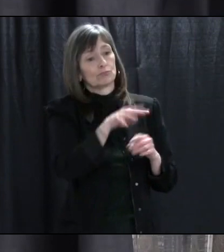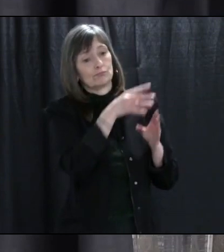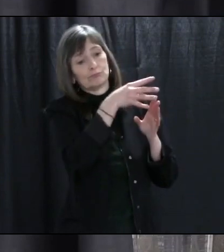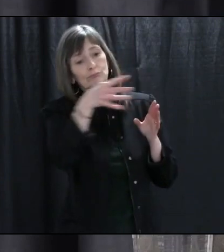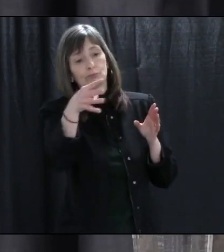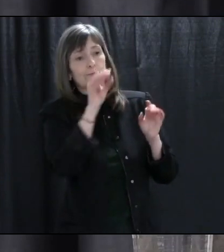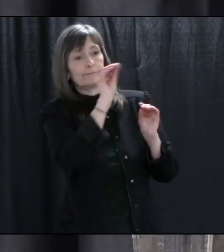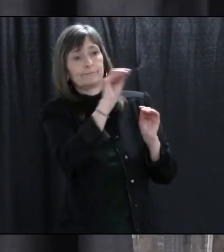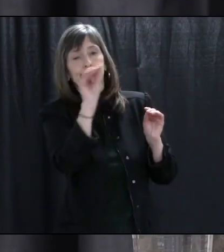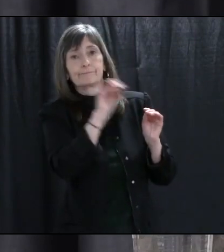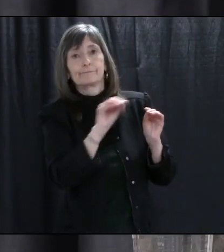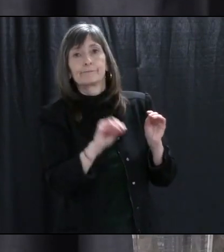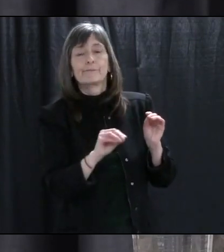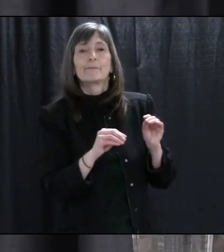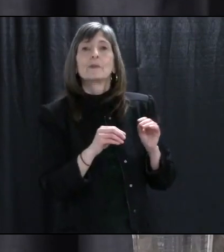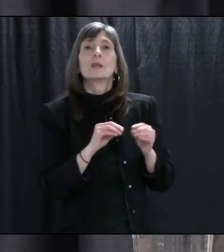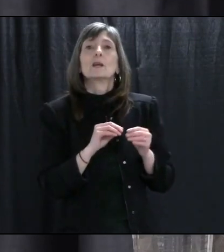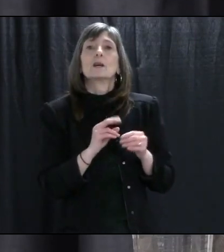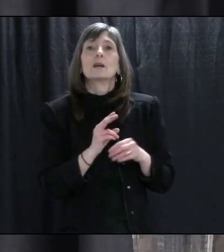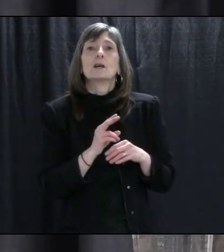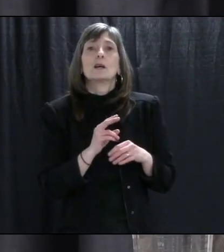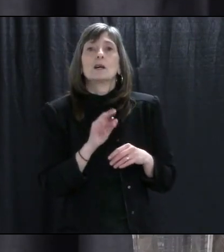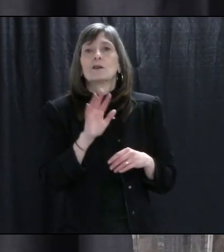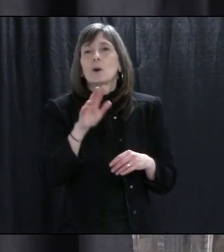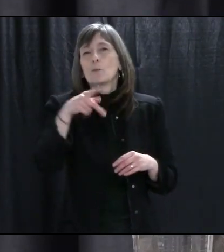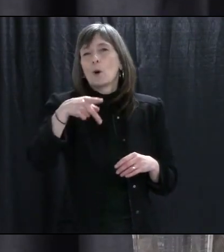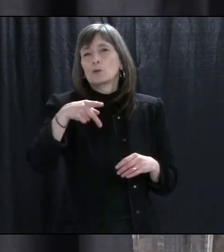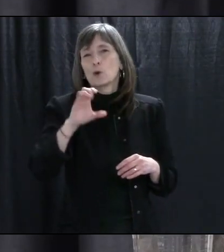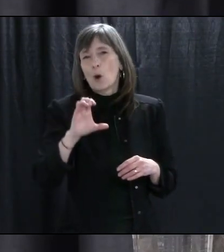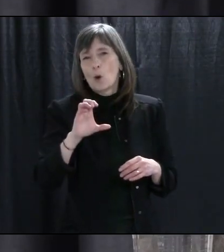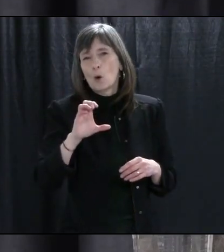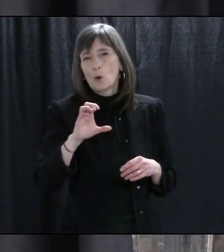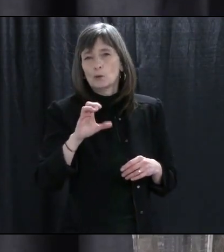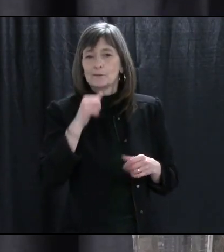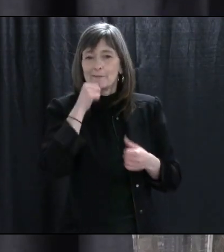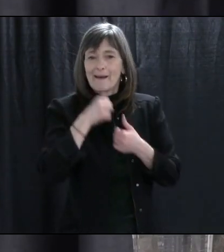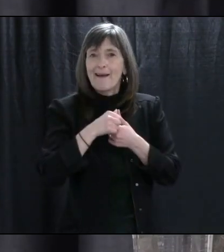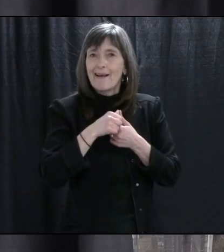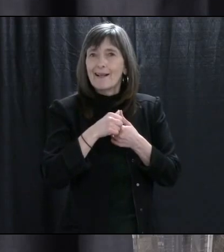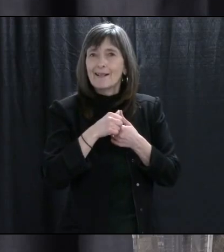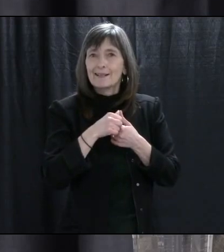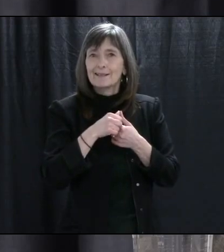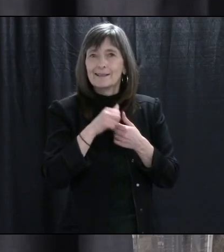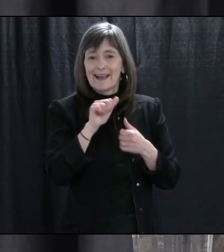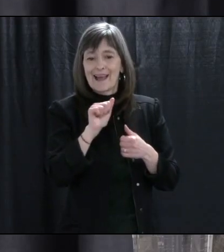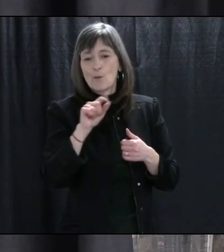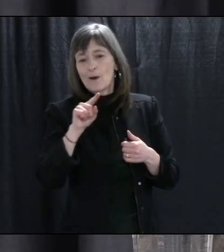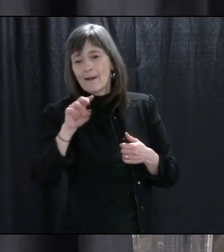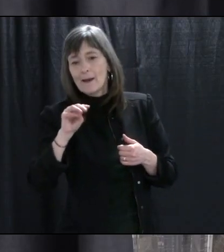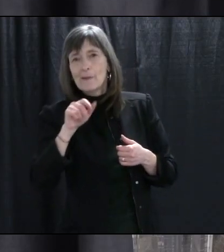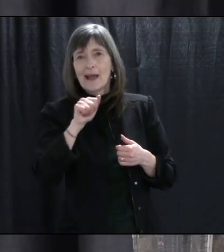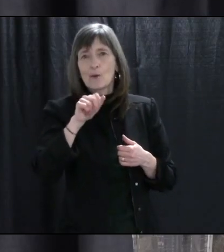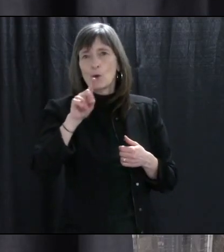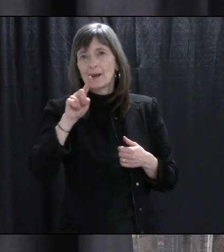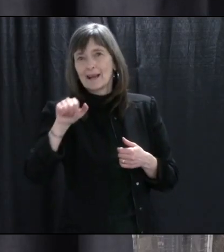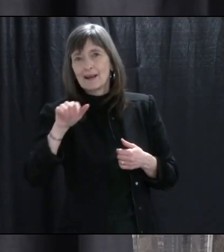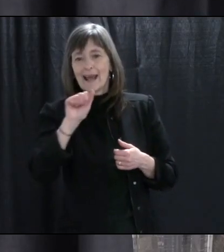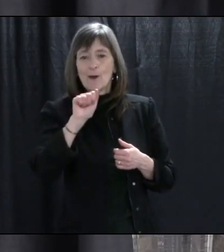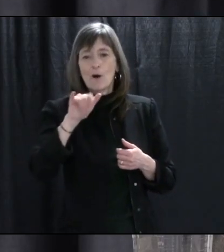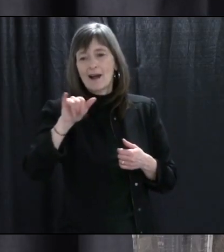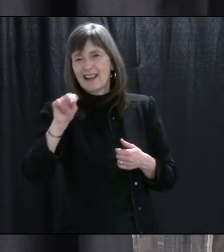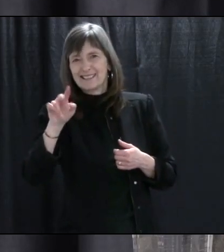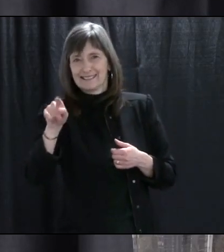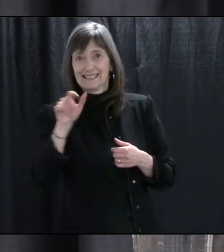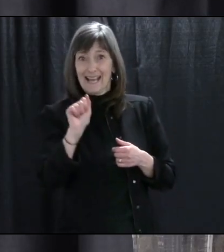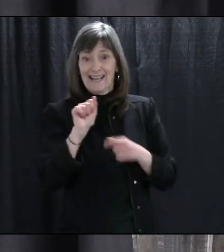we simply used the first 3 digits of your postal code, or what Canada Post call the forward sortation areas.